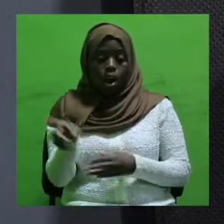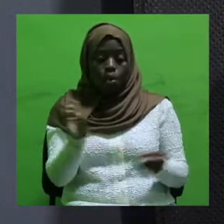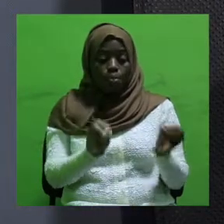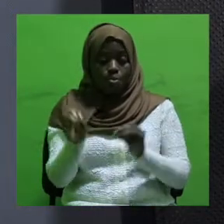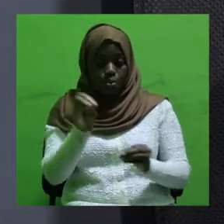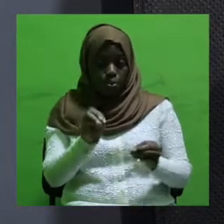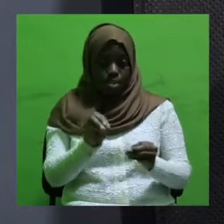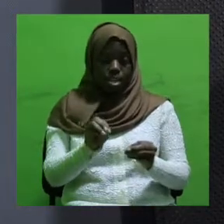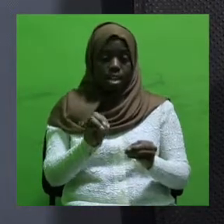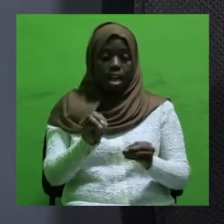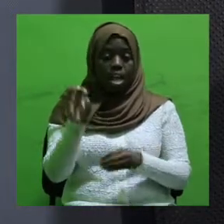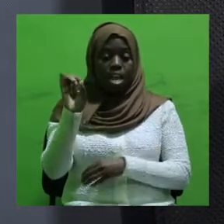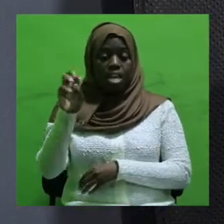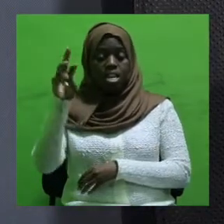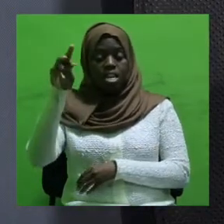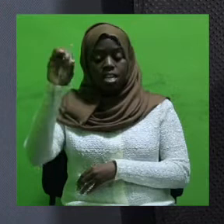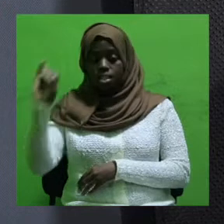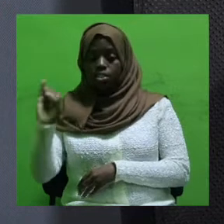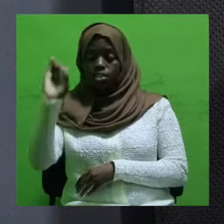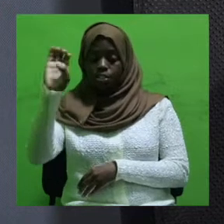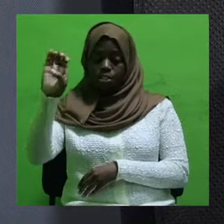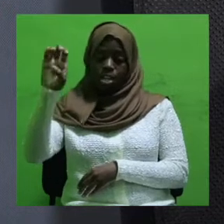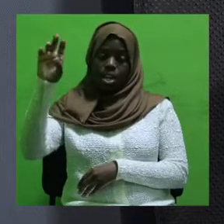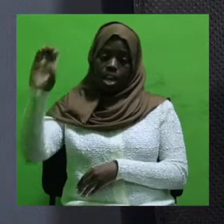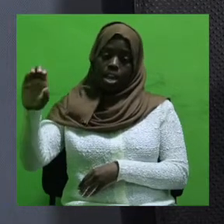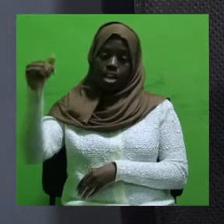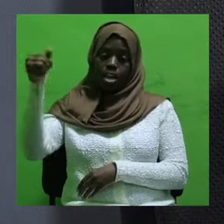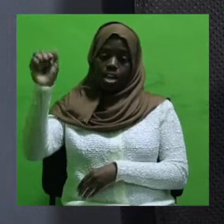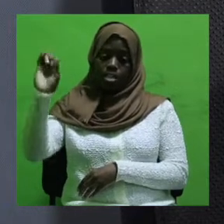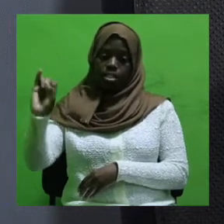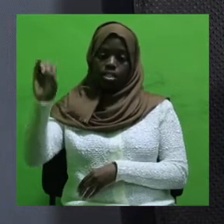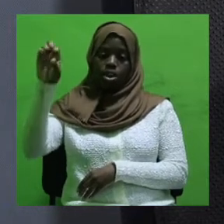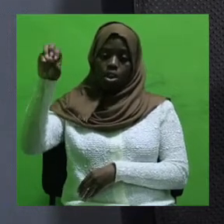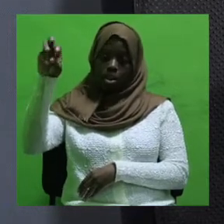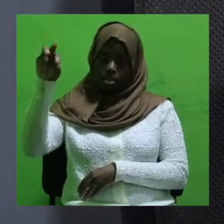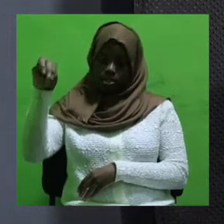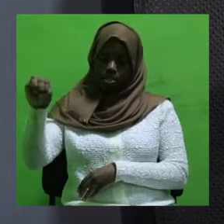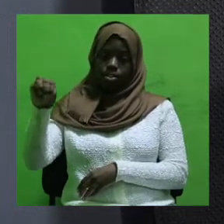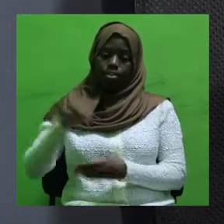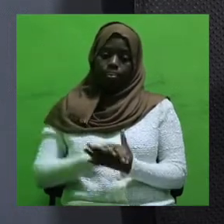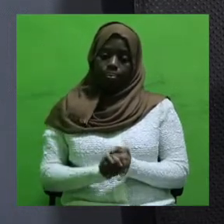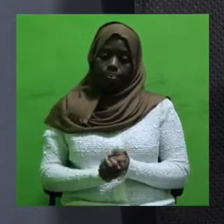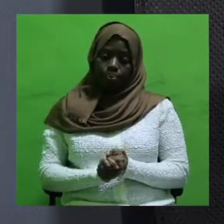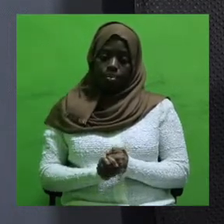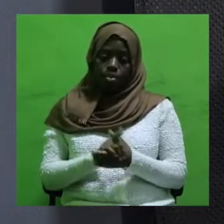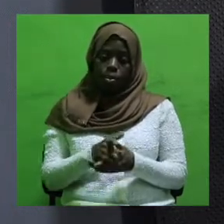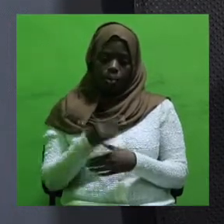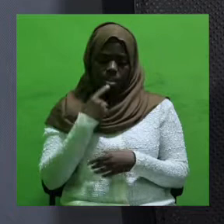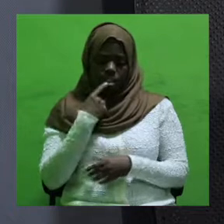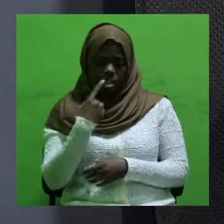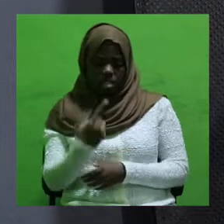just the removal of undigested foods. There is no metabolic wastes in